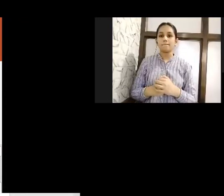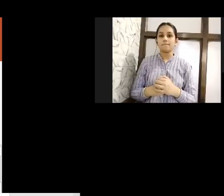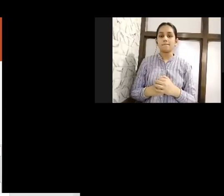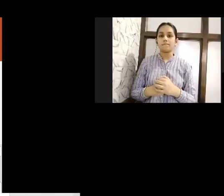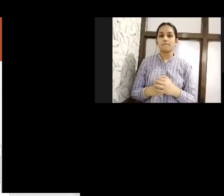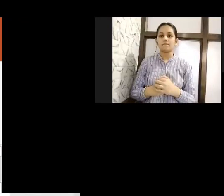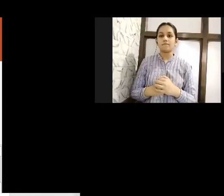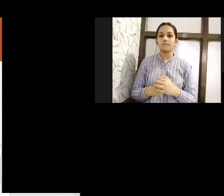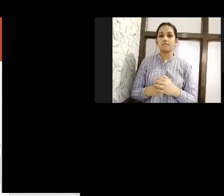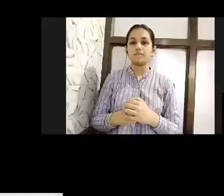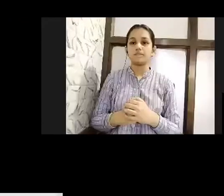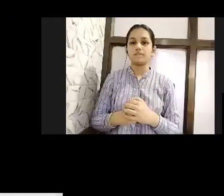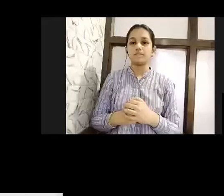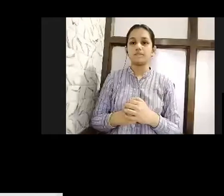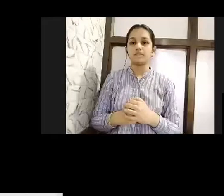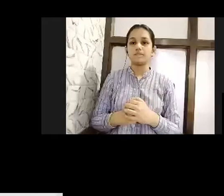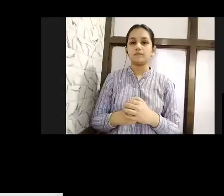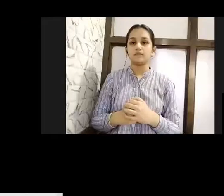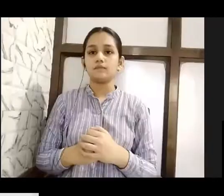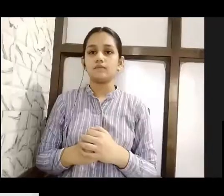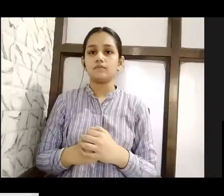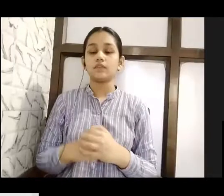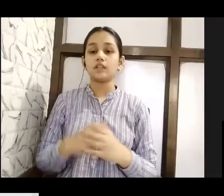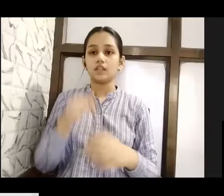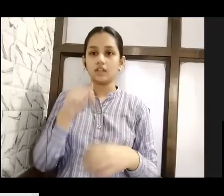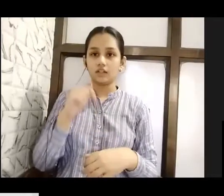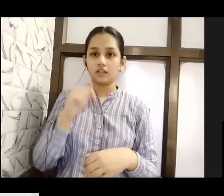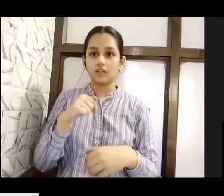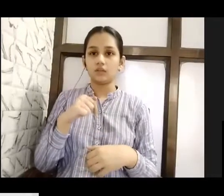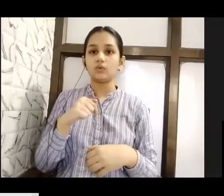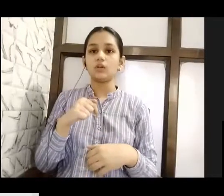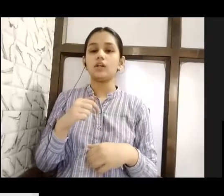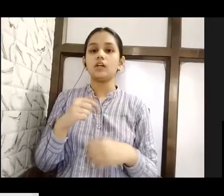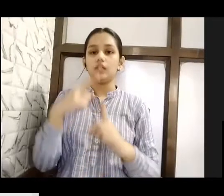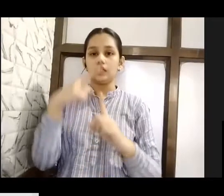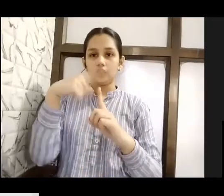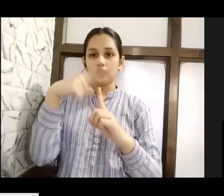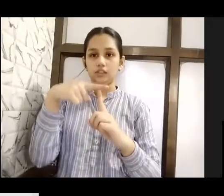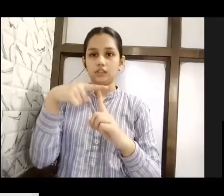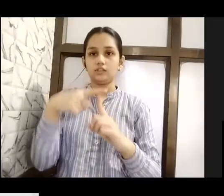So we have Miss Tasneen over here.